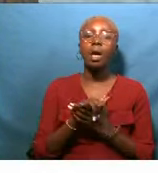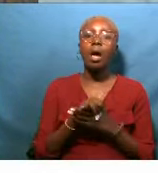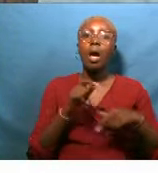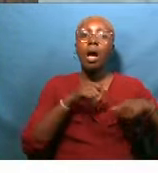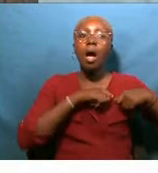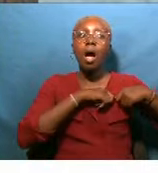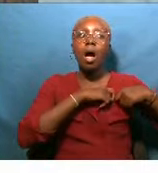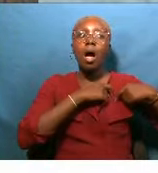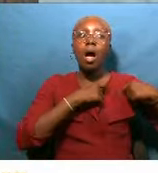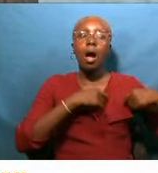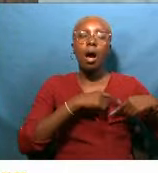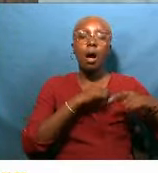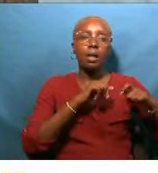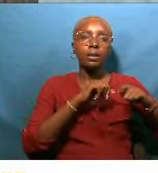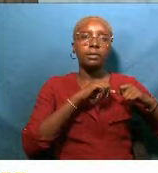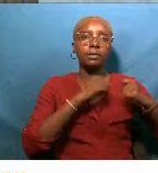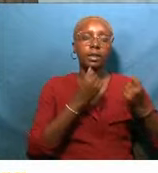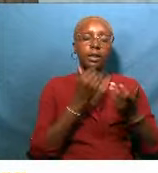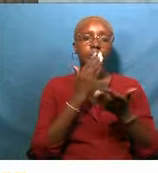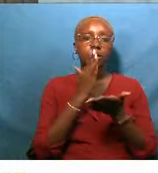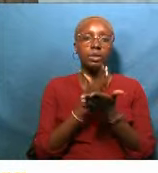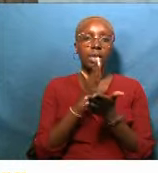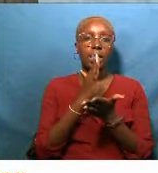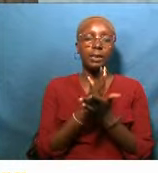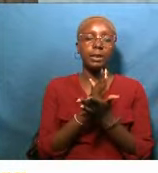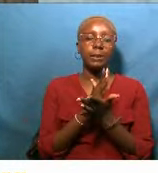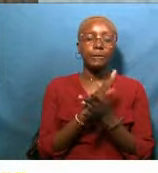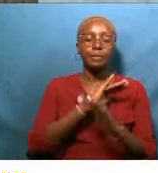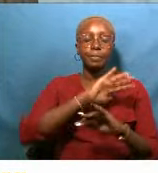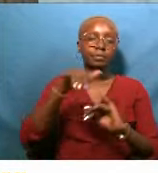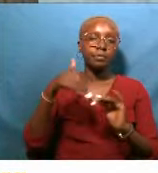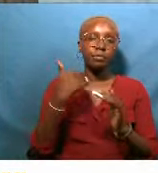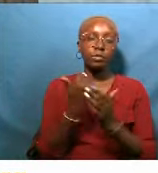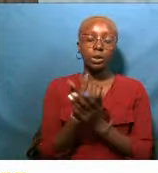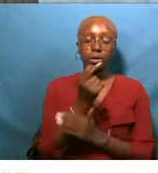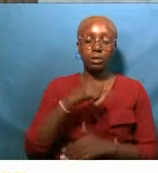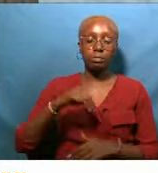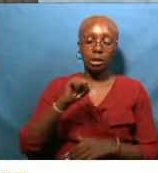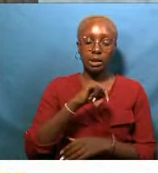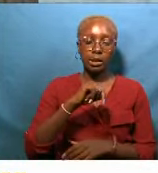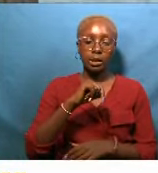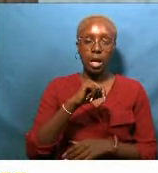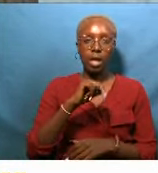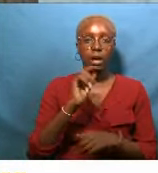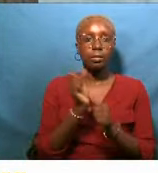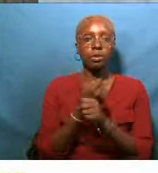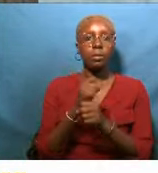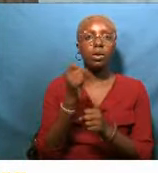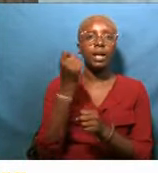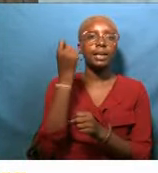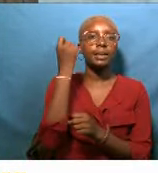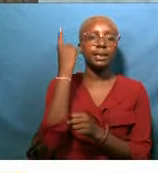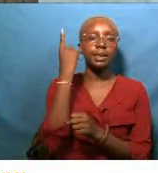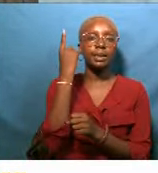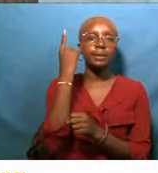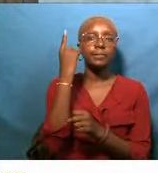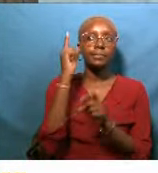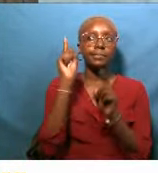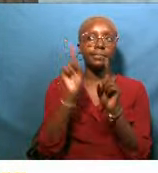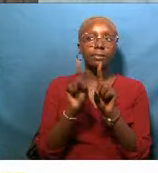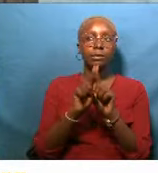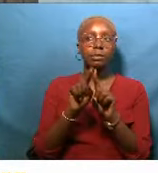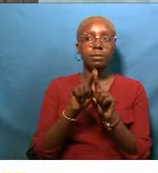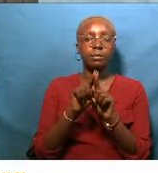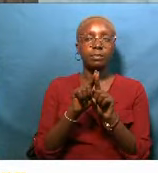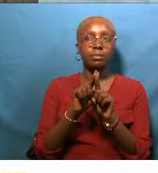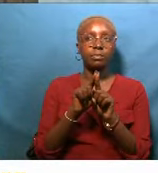heartbreaking reality that none of us can be able to comprehend or even get used to, called